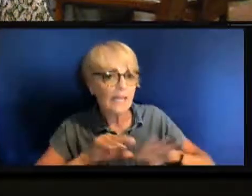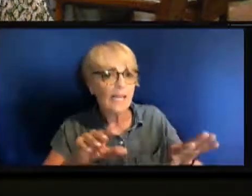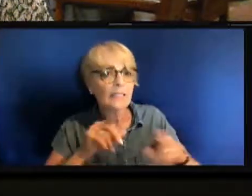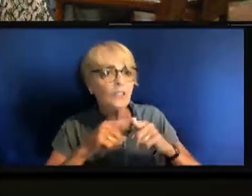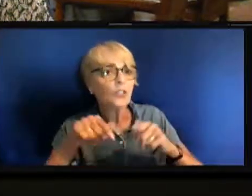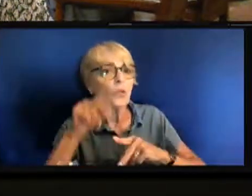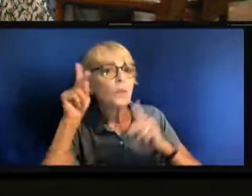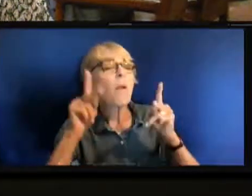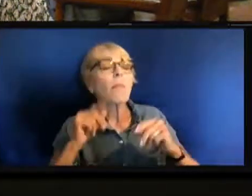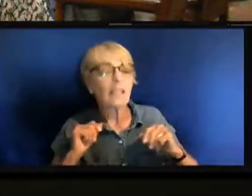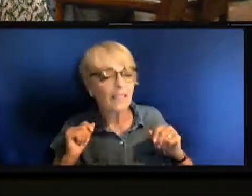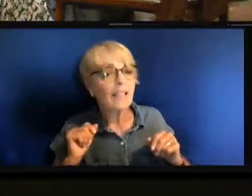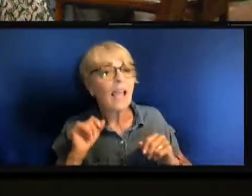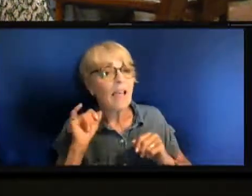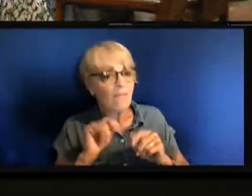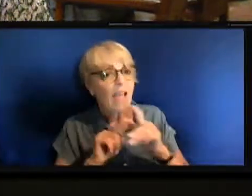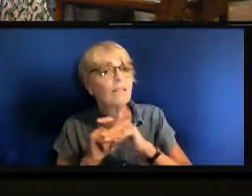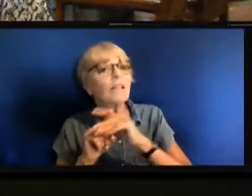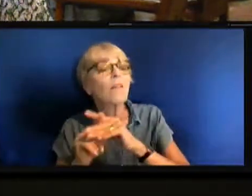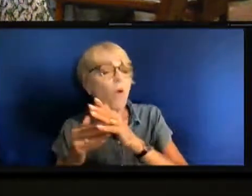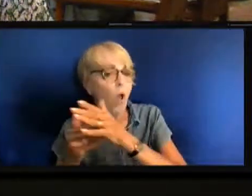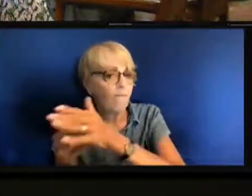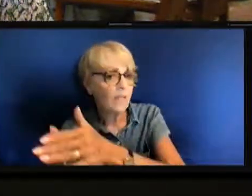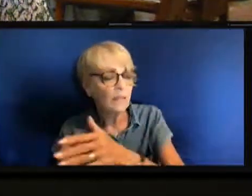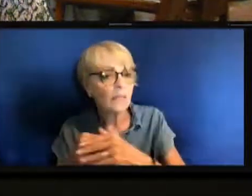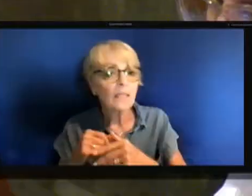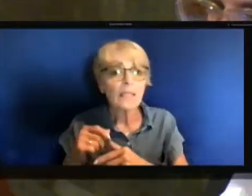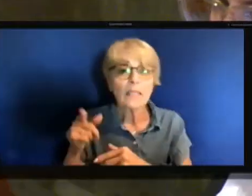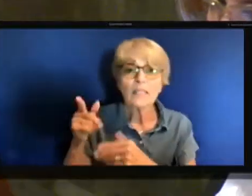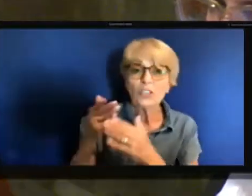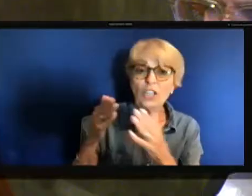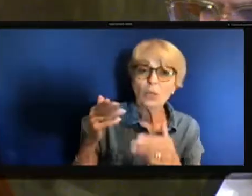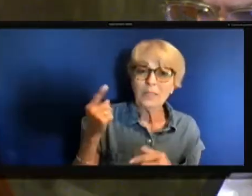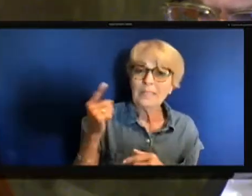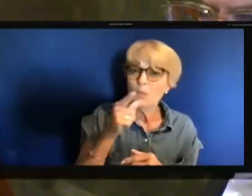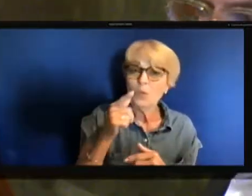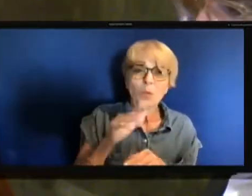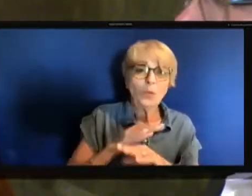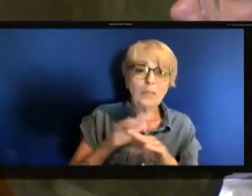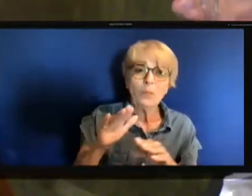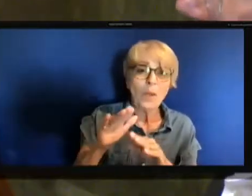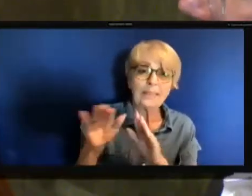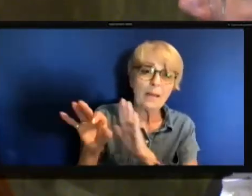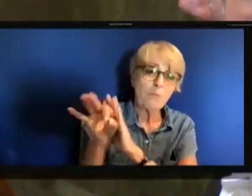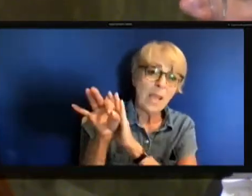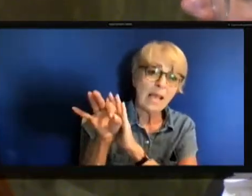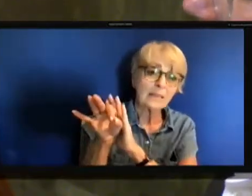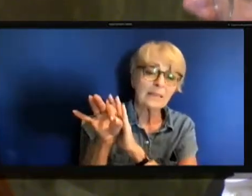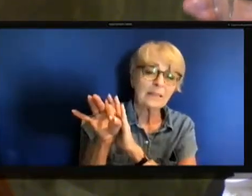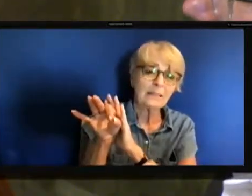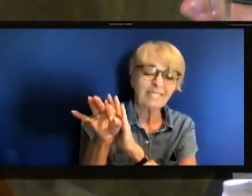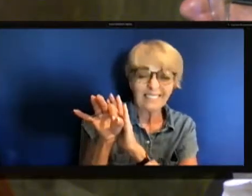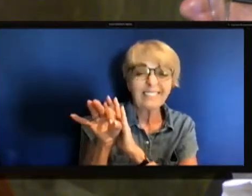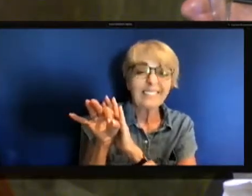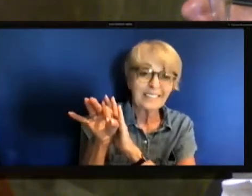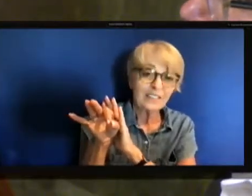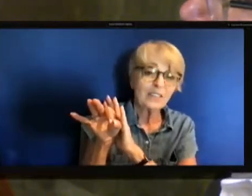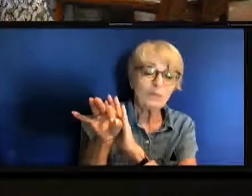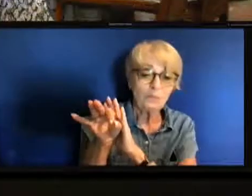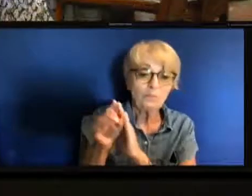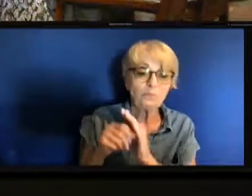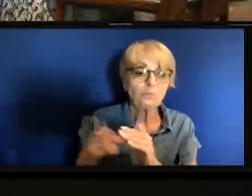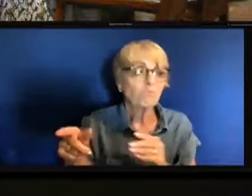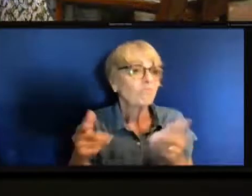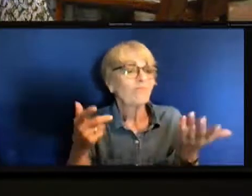We get those requests. And that'll be like from generally someone who didn't get picked, and then they want to look at the others or whatever. It could be